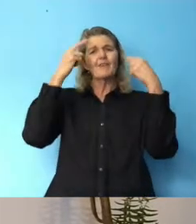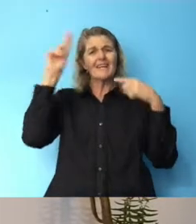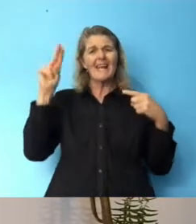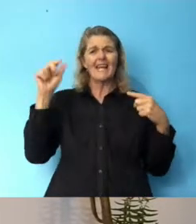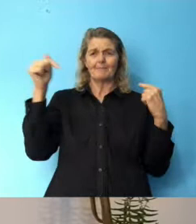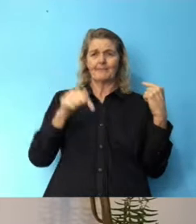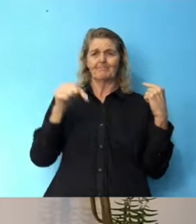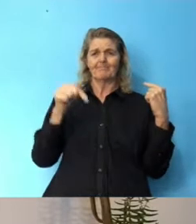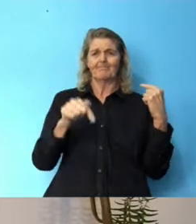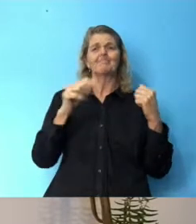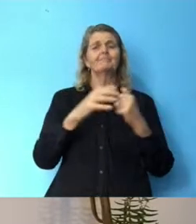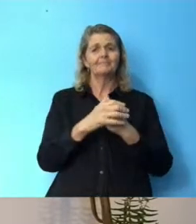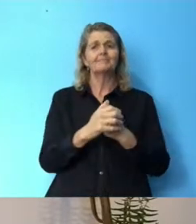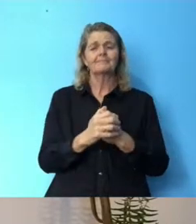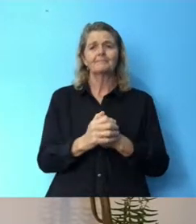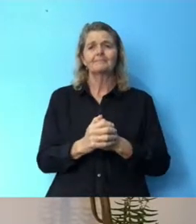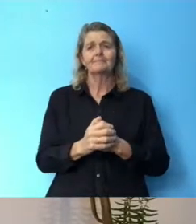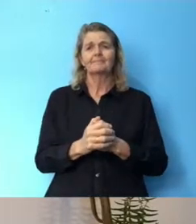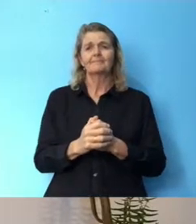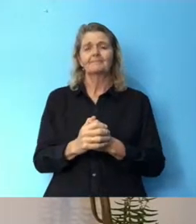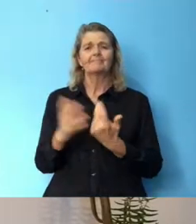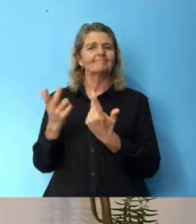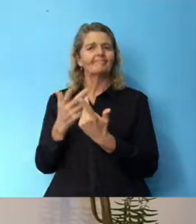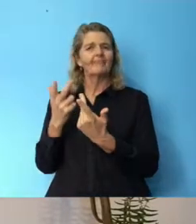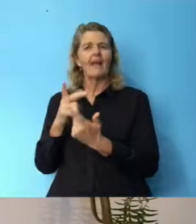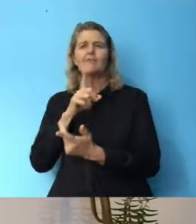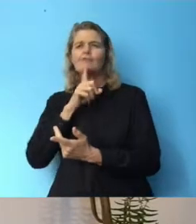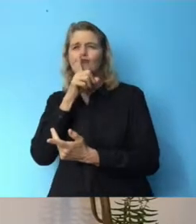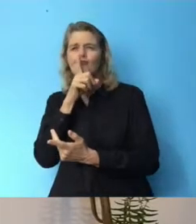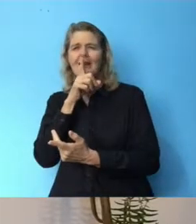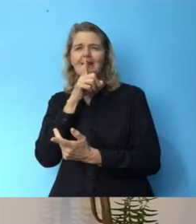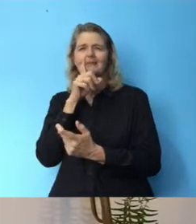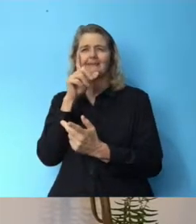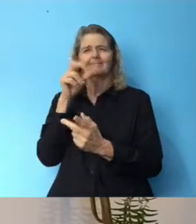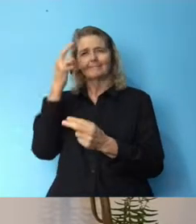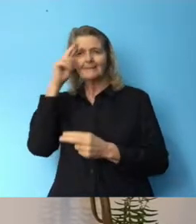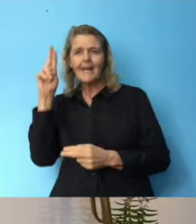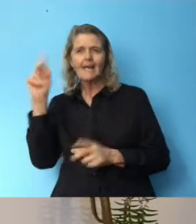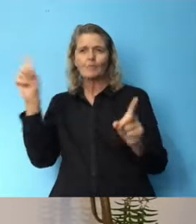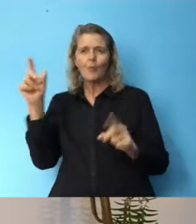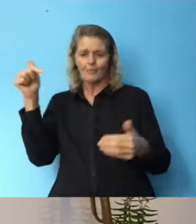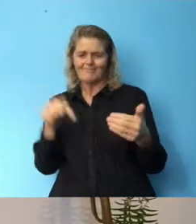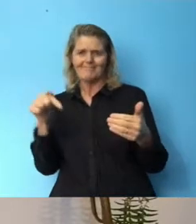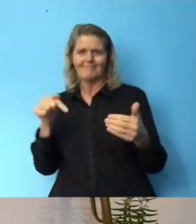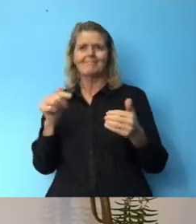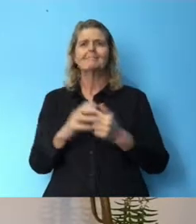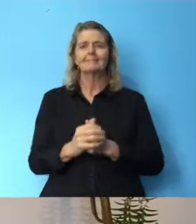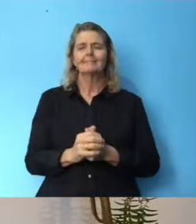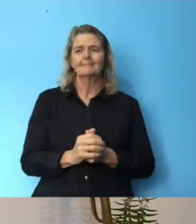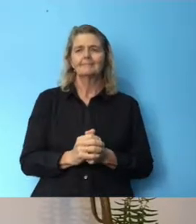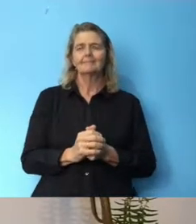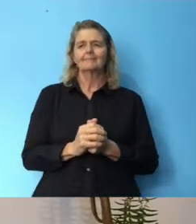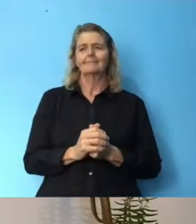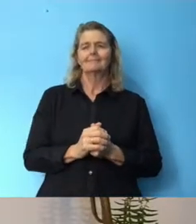crimson are the names for those kinds of paints. The other red is more your kind of cadmium red or naphthol red, and that's